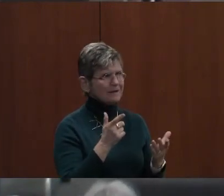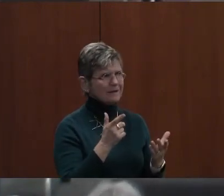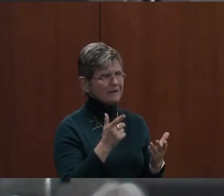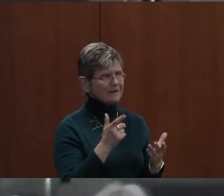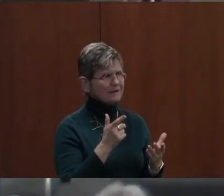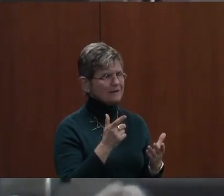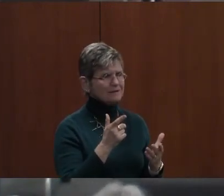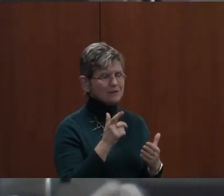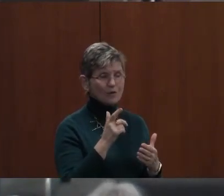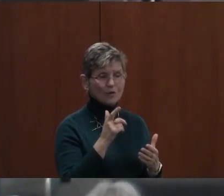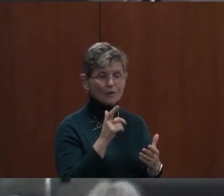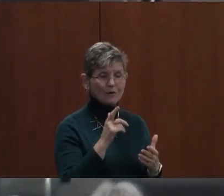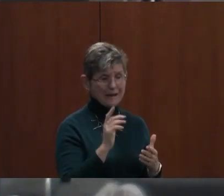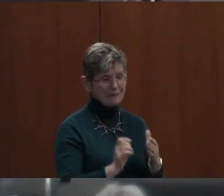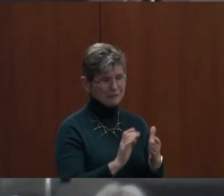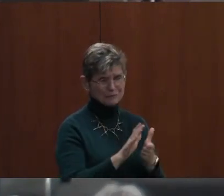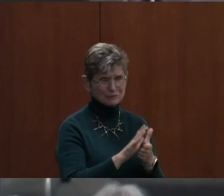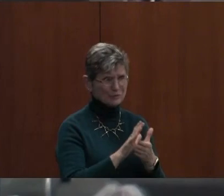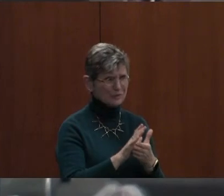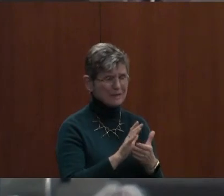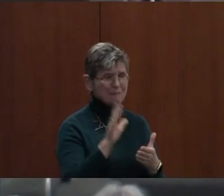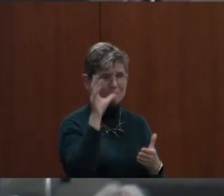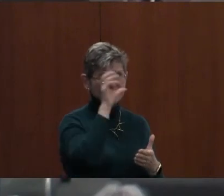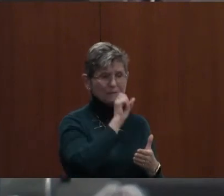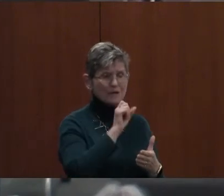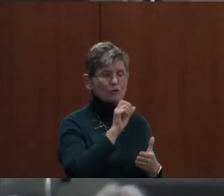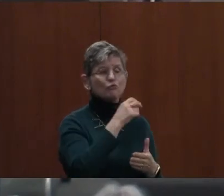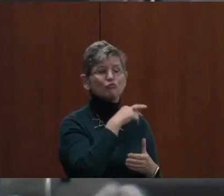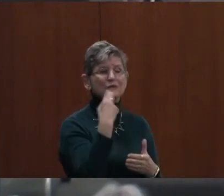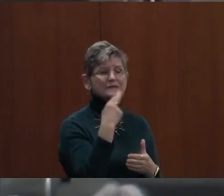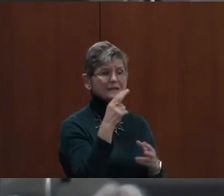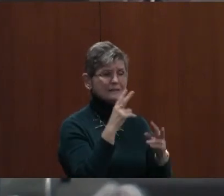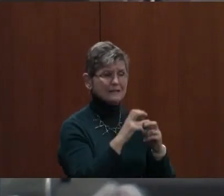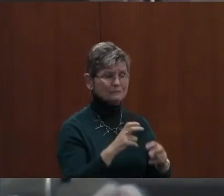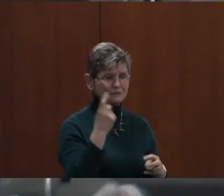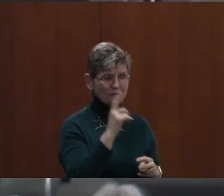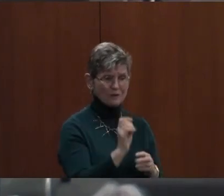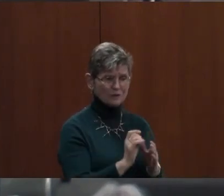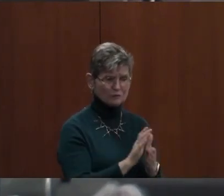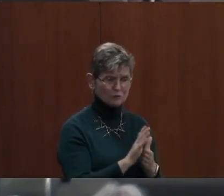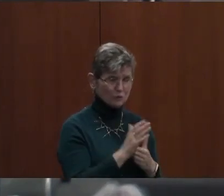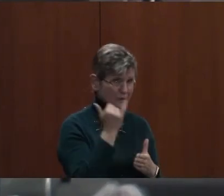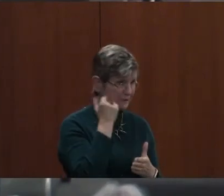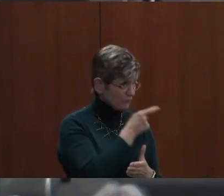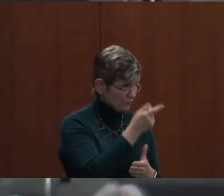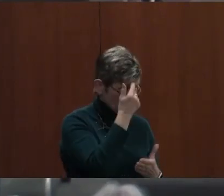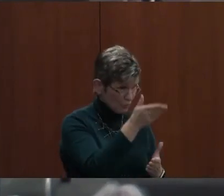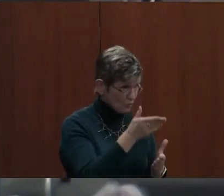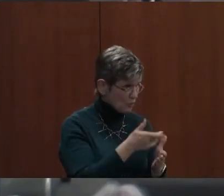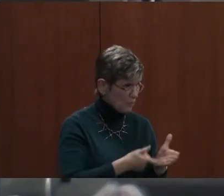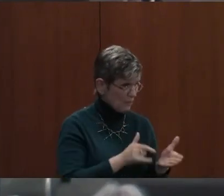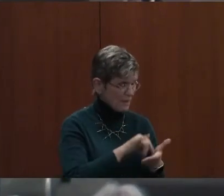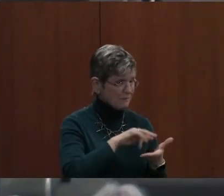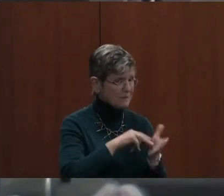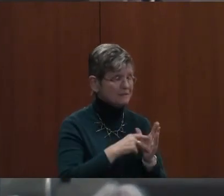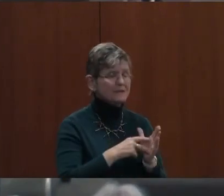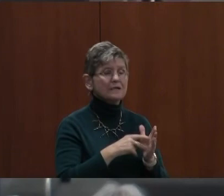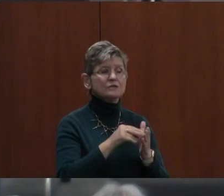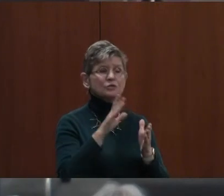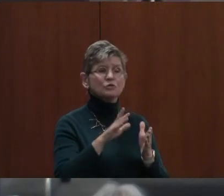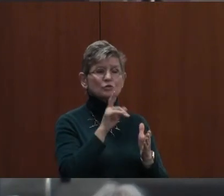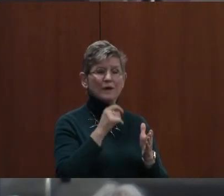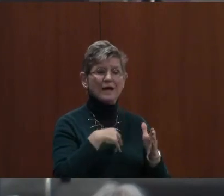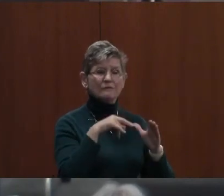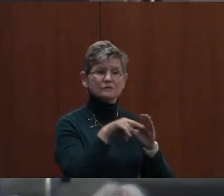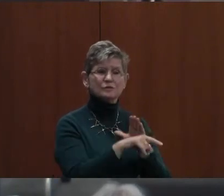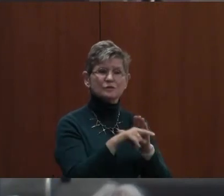risk assessments for elementary schoolers. And if you don't know what risk assessments are, they're students with suicidal